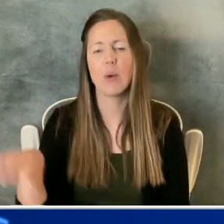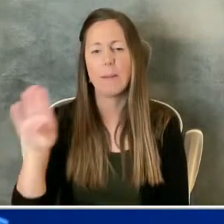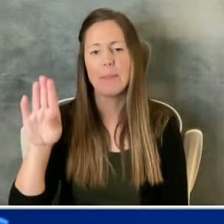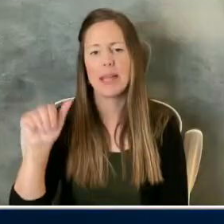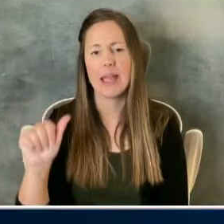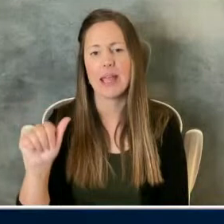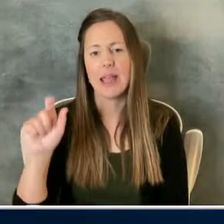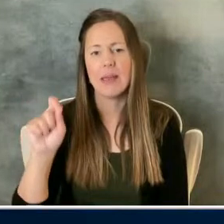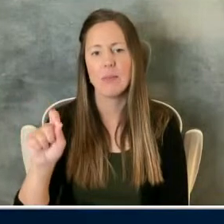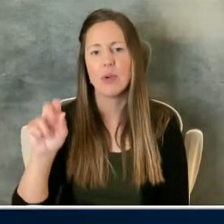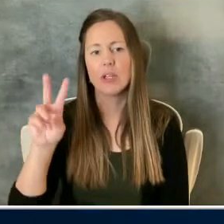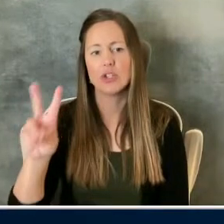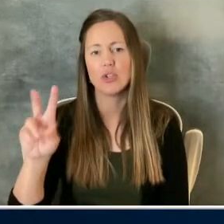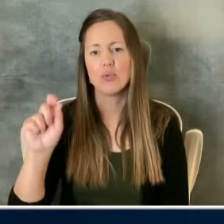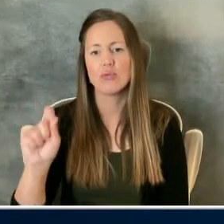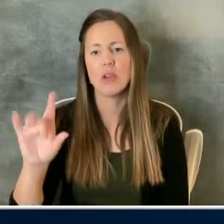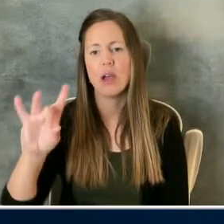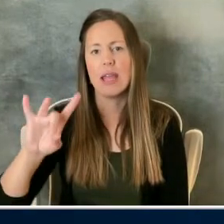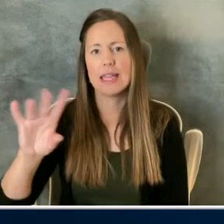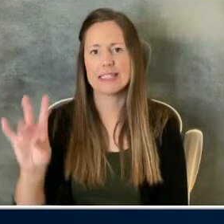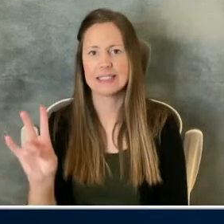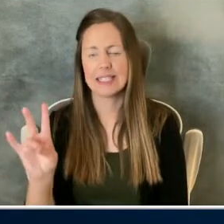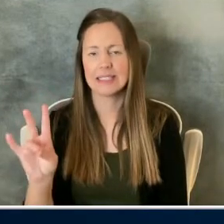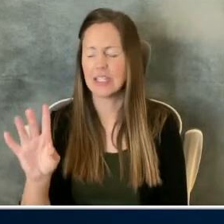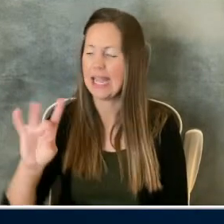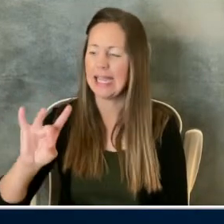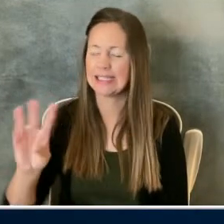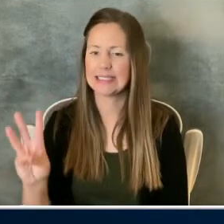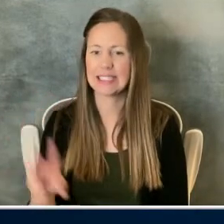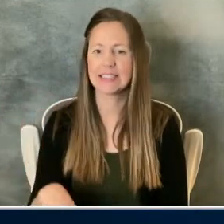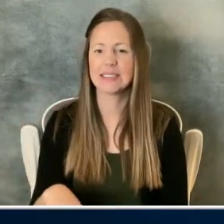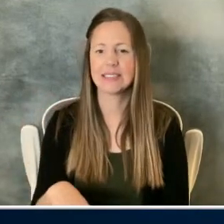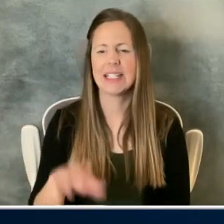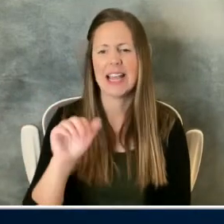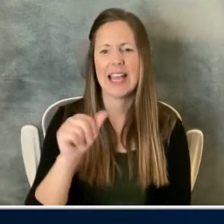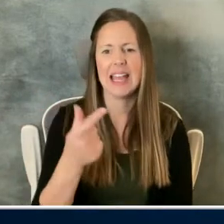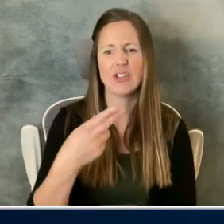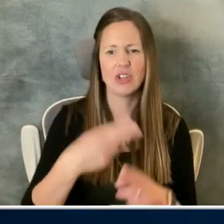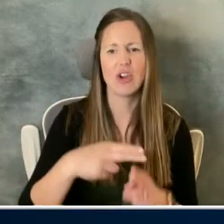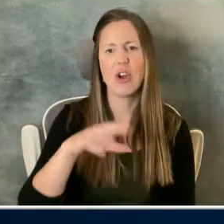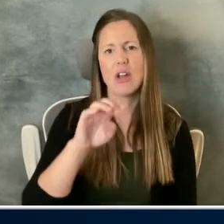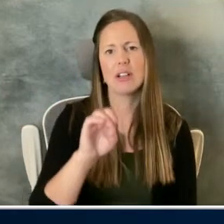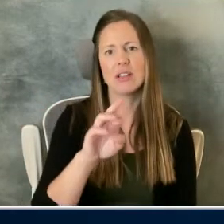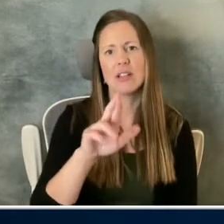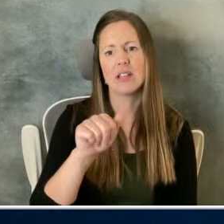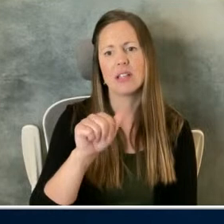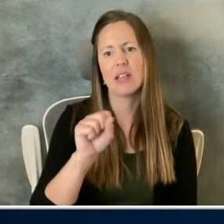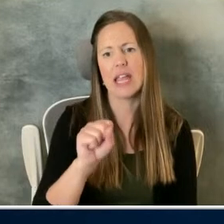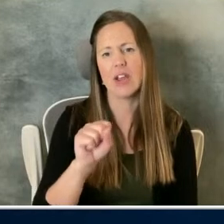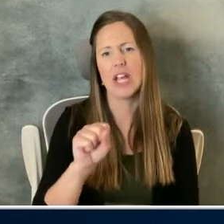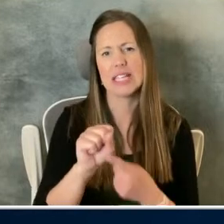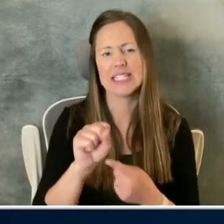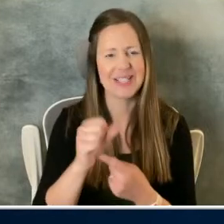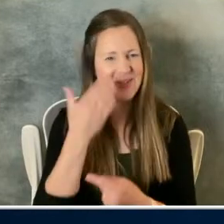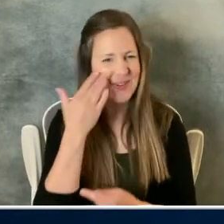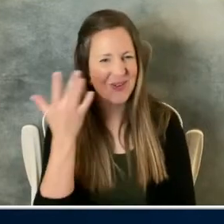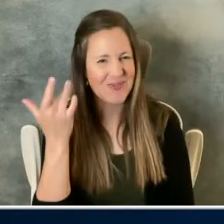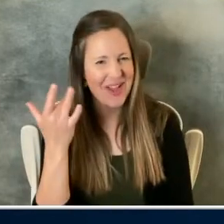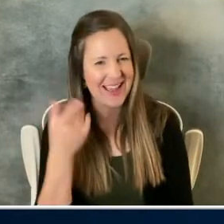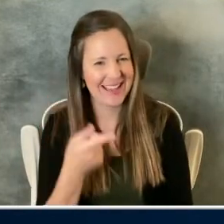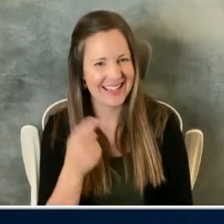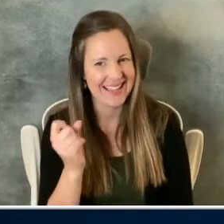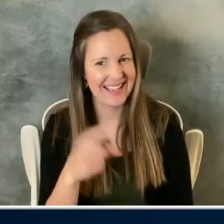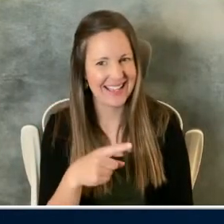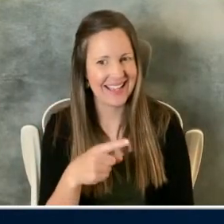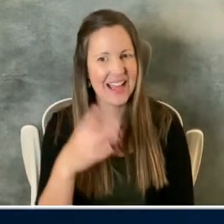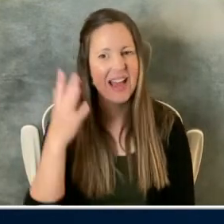BA.2.86. Yeah, that EG5 is called Eris. Do you know why they called it Eris? This is your trick question. This is your key question. Why did we